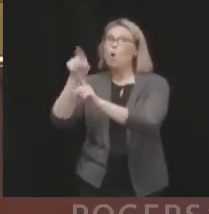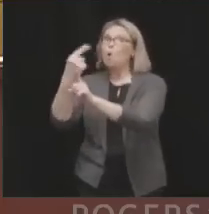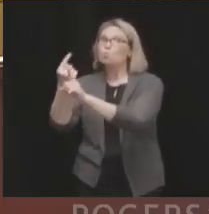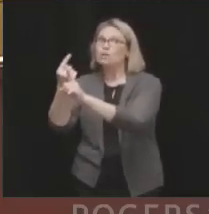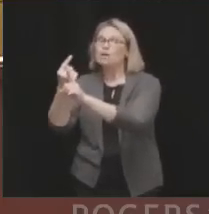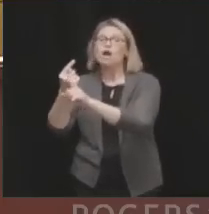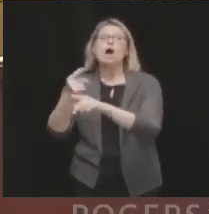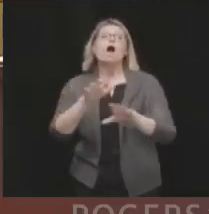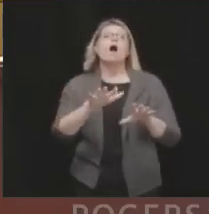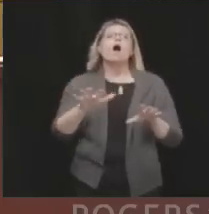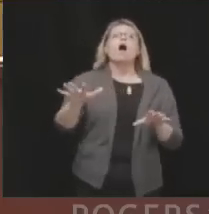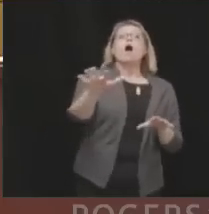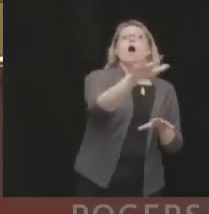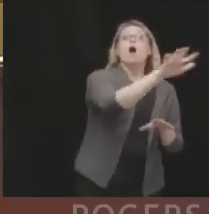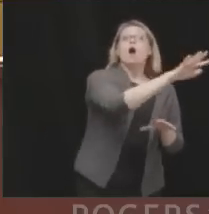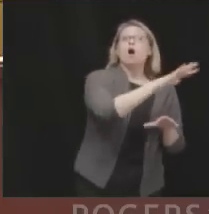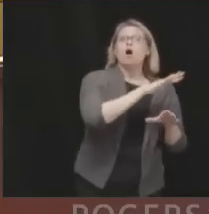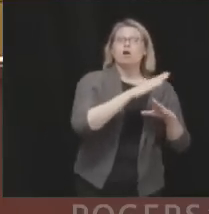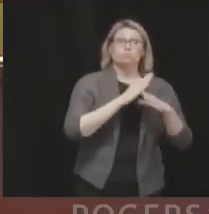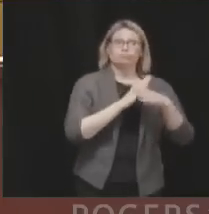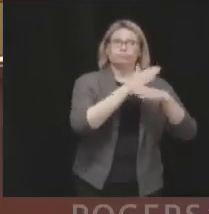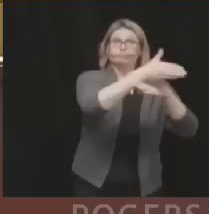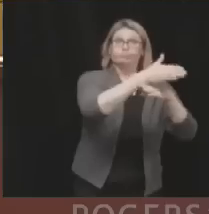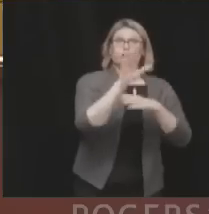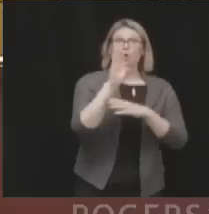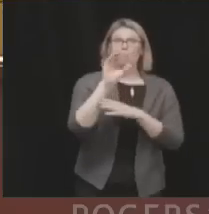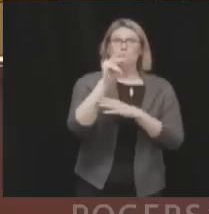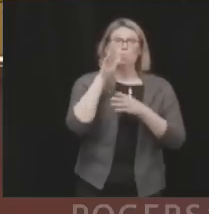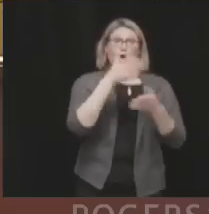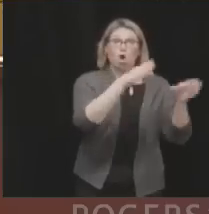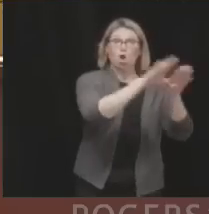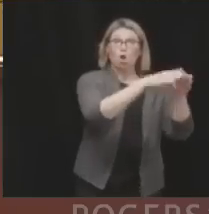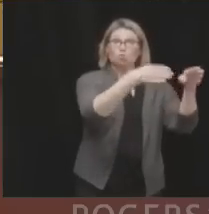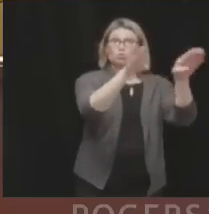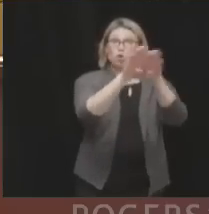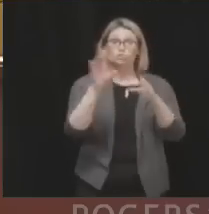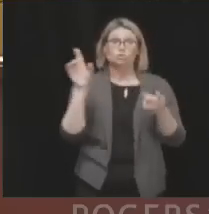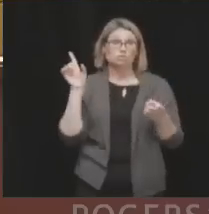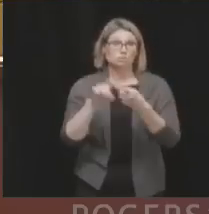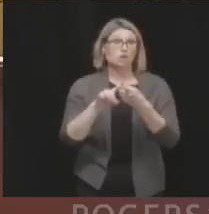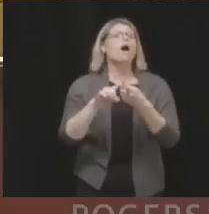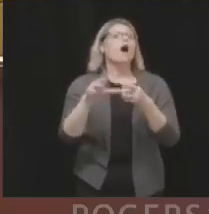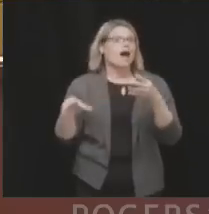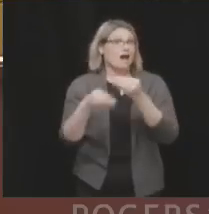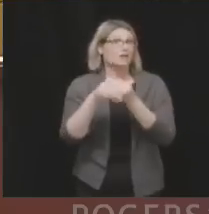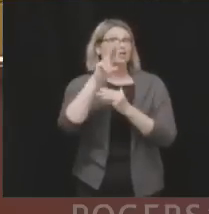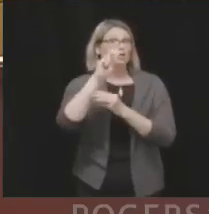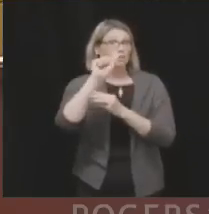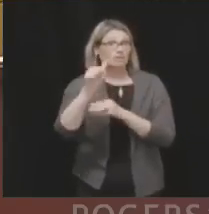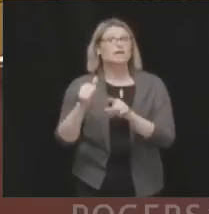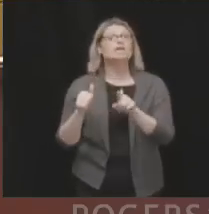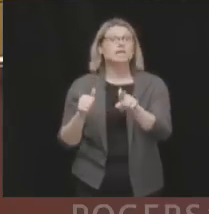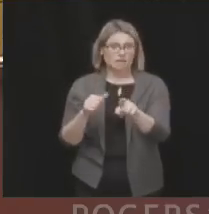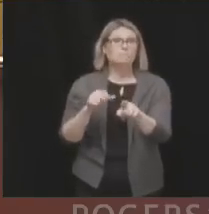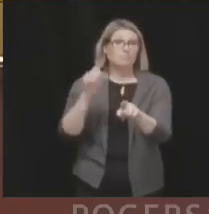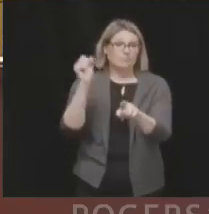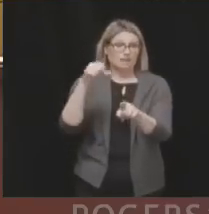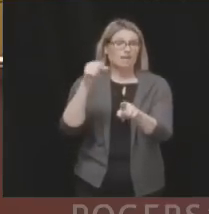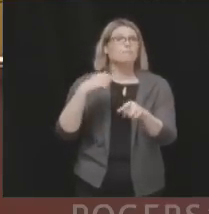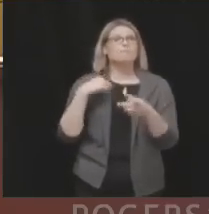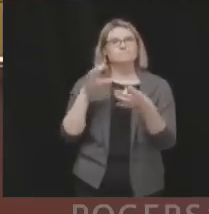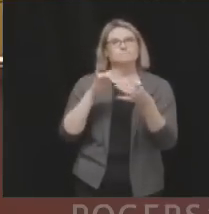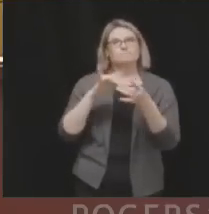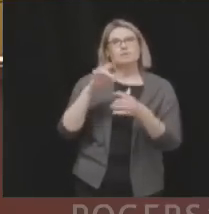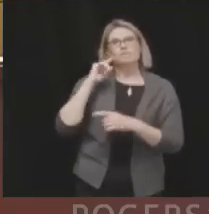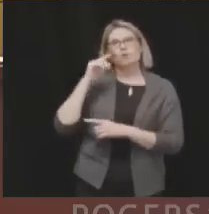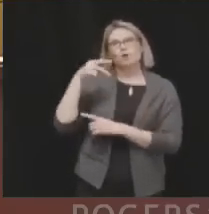of status at this point, and also what pending things we might open together. Could our borders